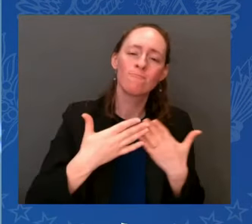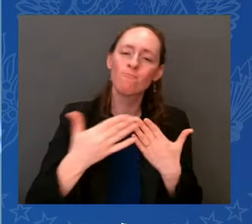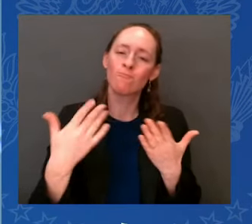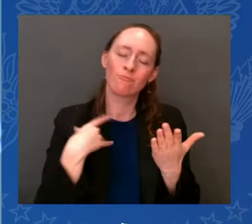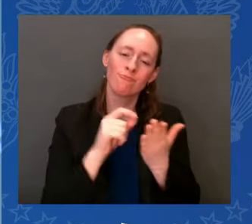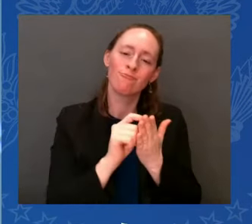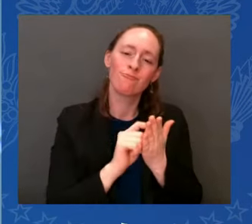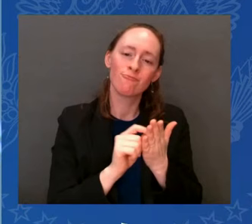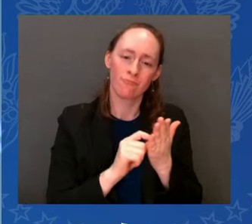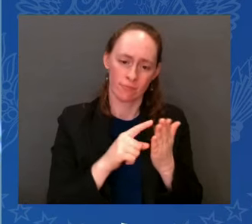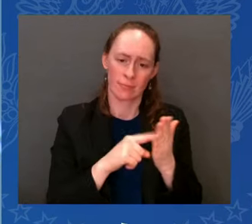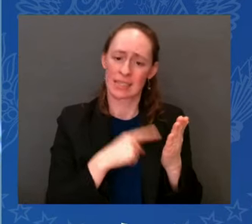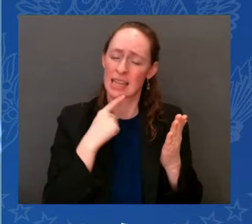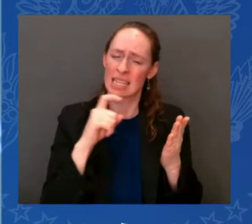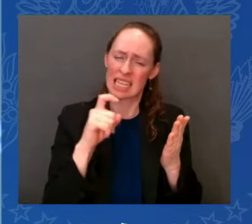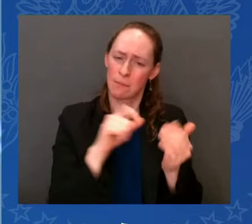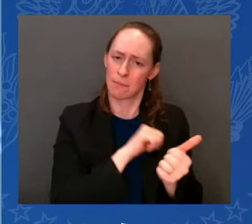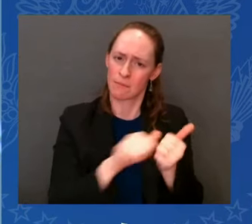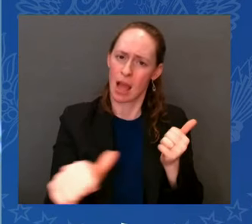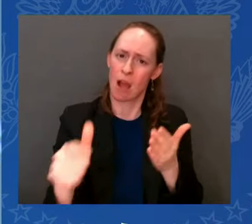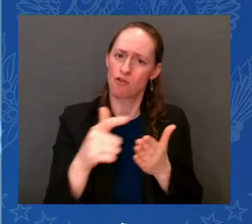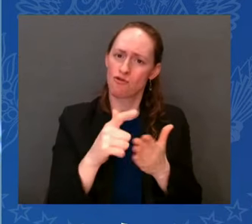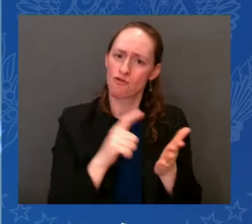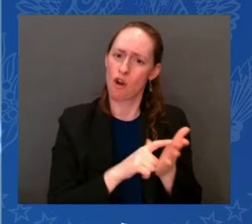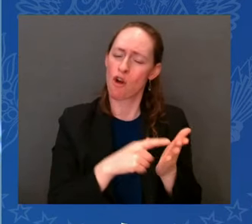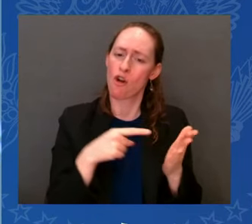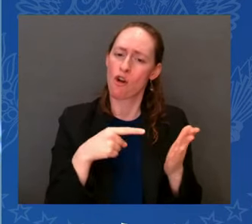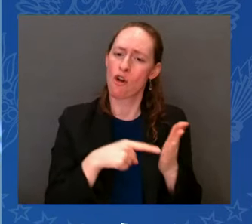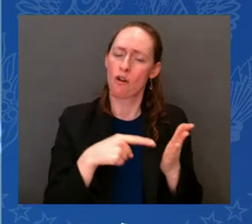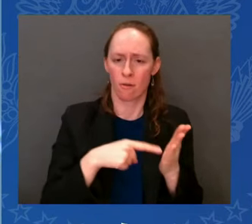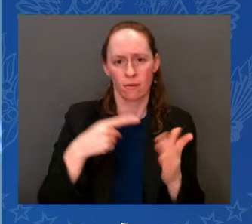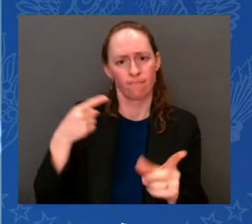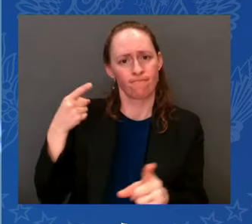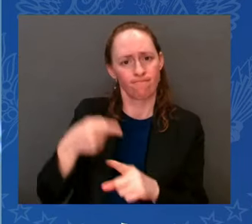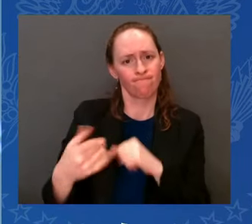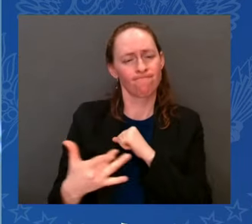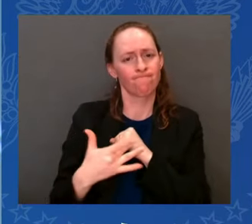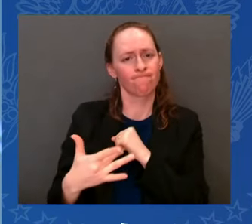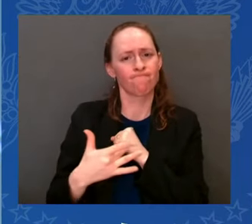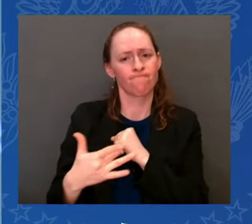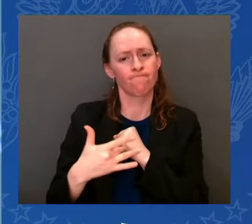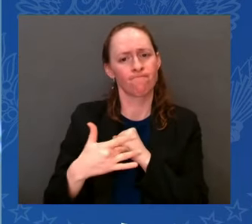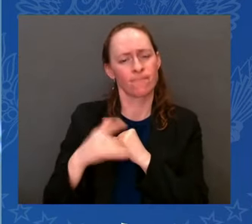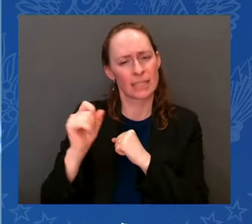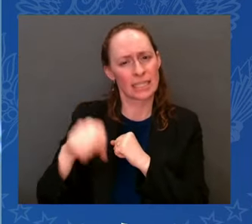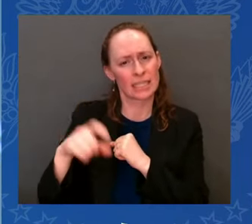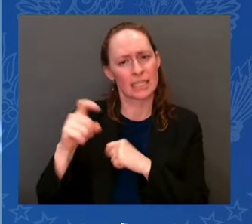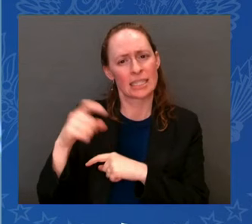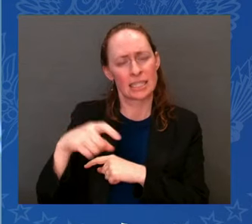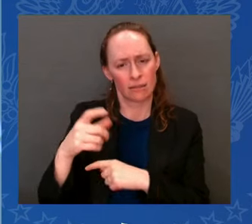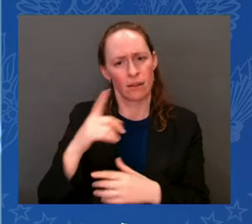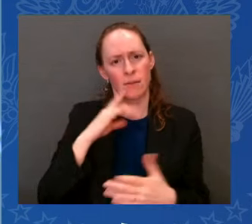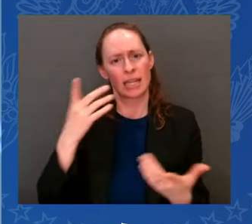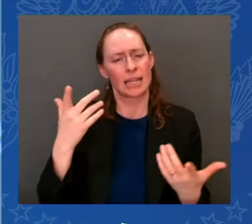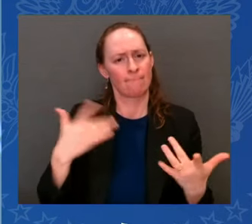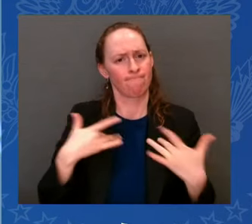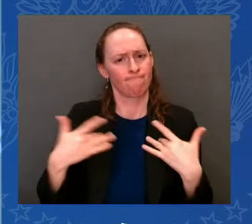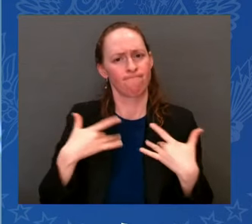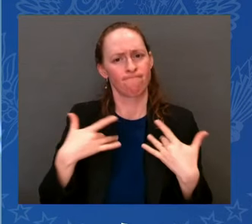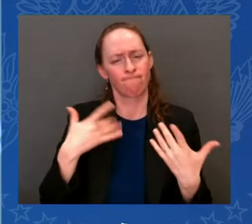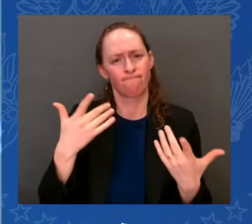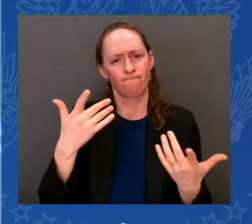the damaging technology that's having an effect on our kids. We've got to change the way the internet works and the way people are